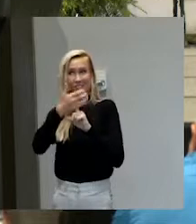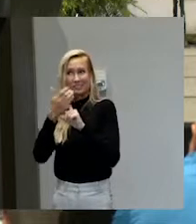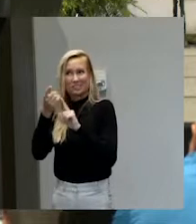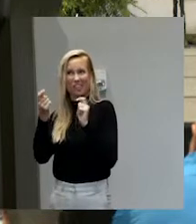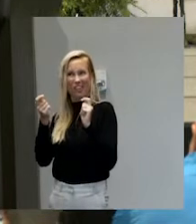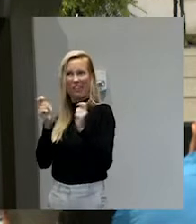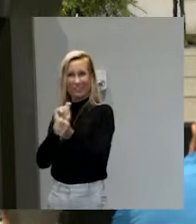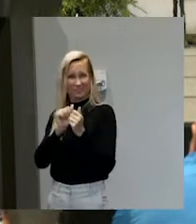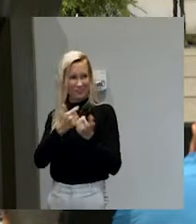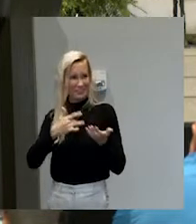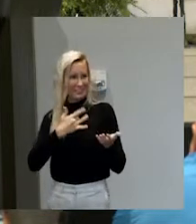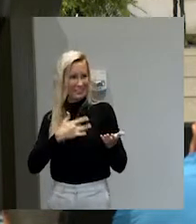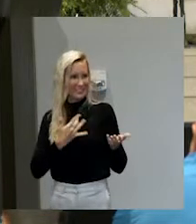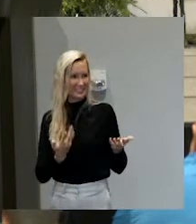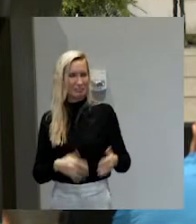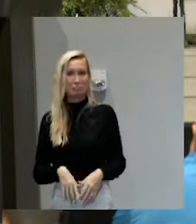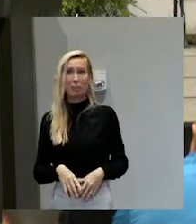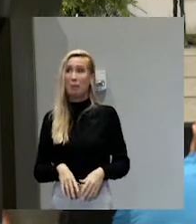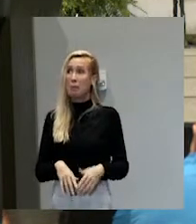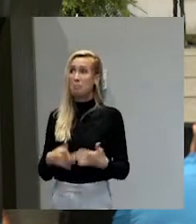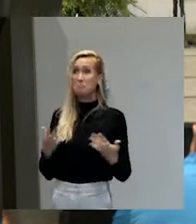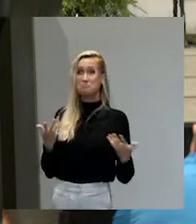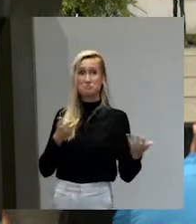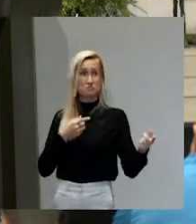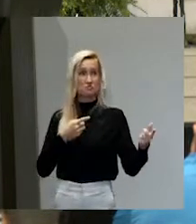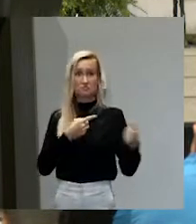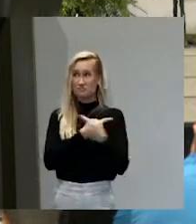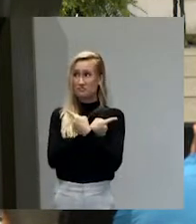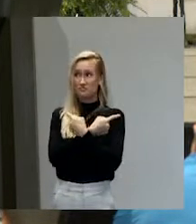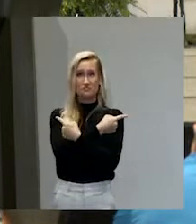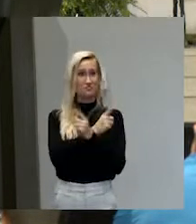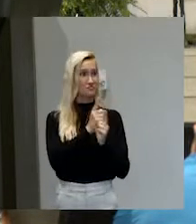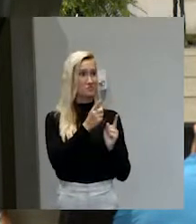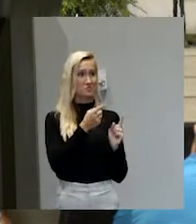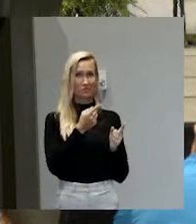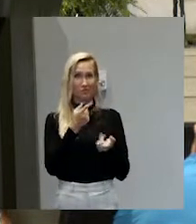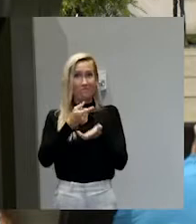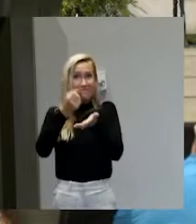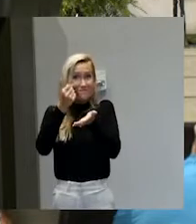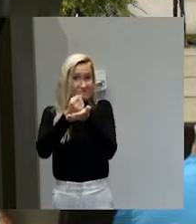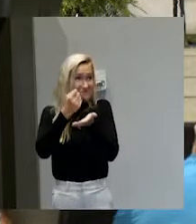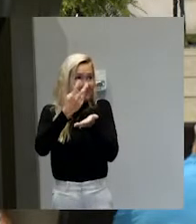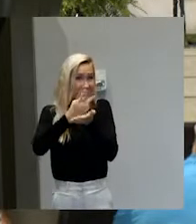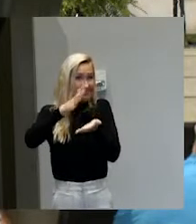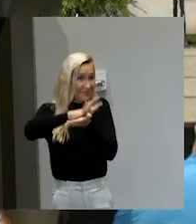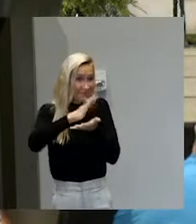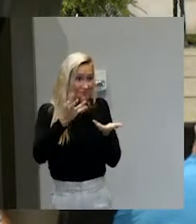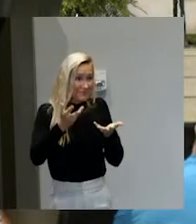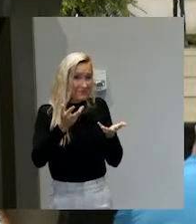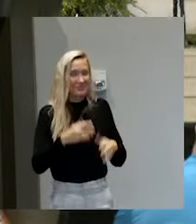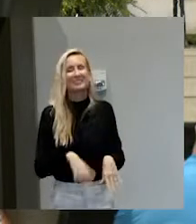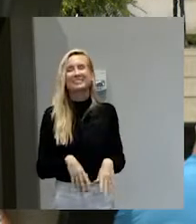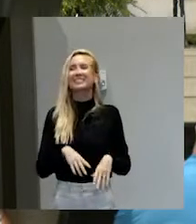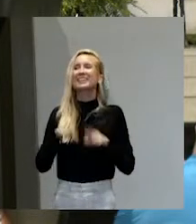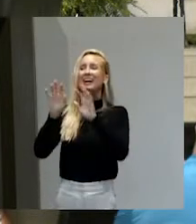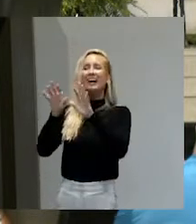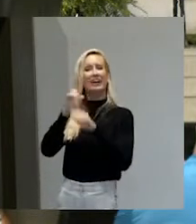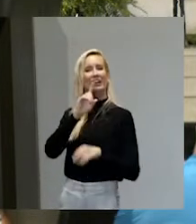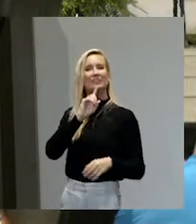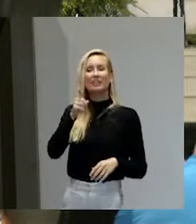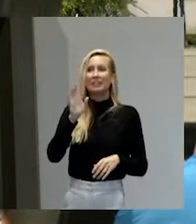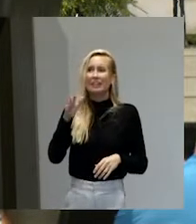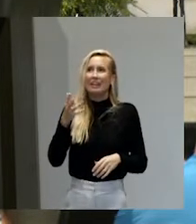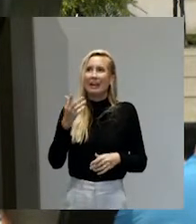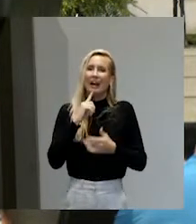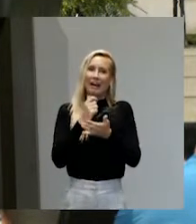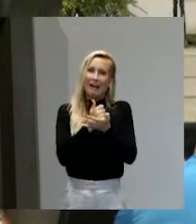go. You go. Douglas. Rock, paper, scissors. Douglas's character is a big help into